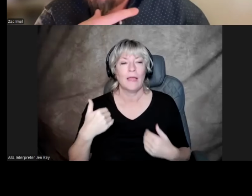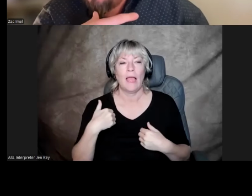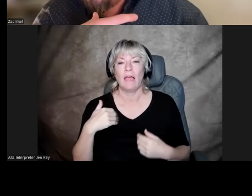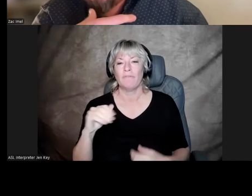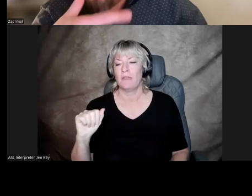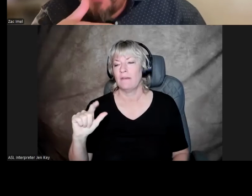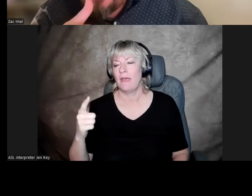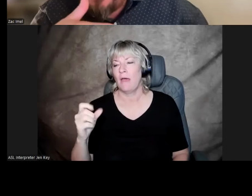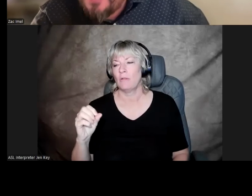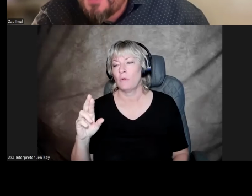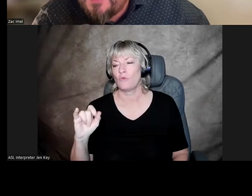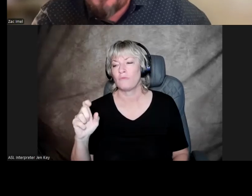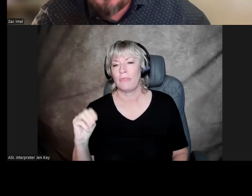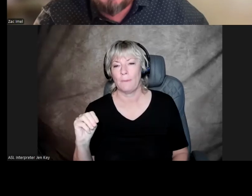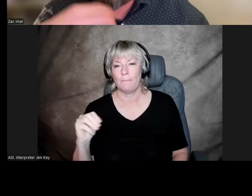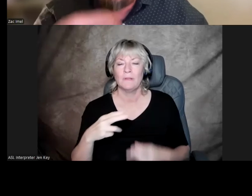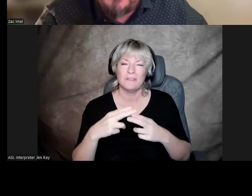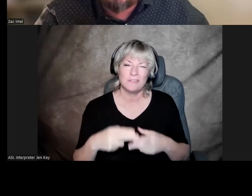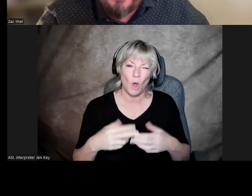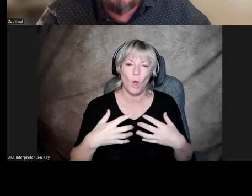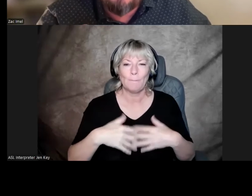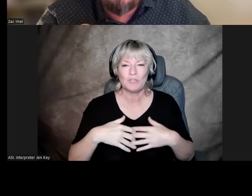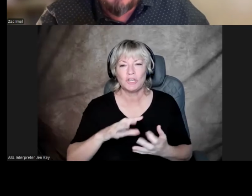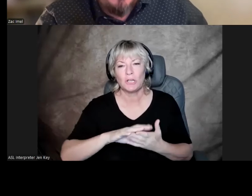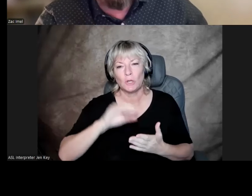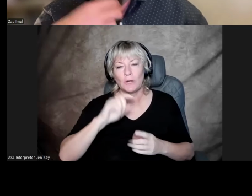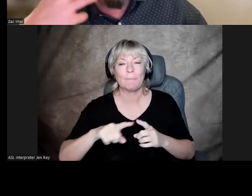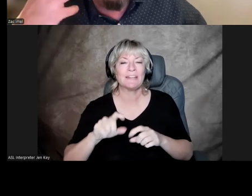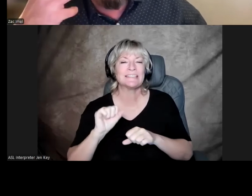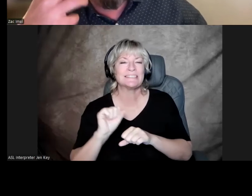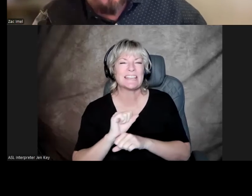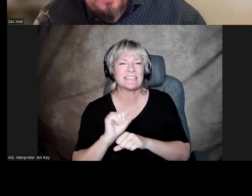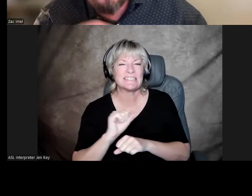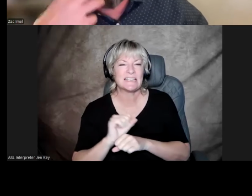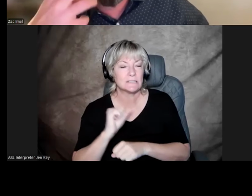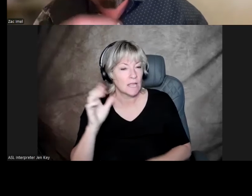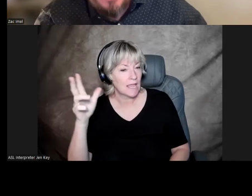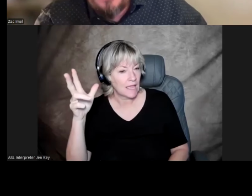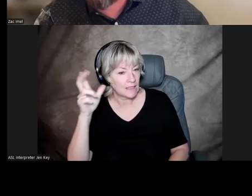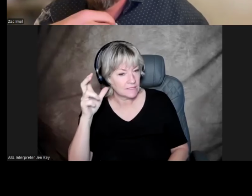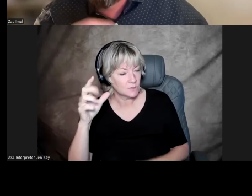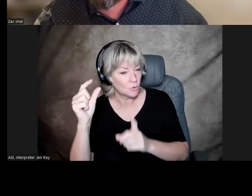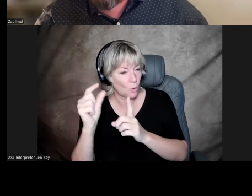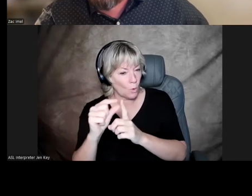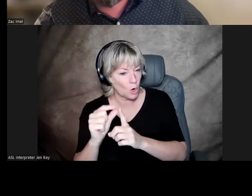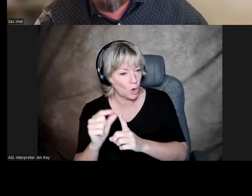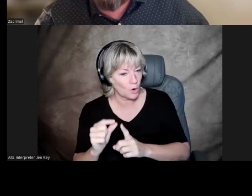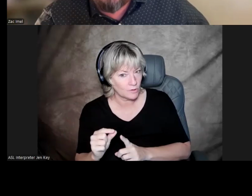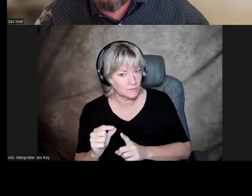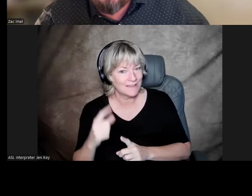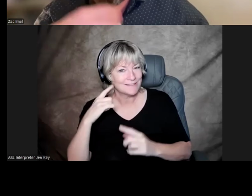algorithm. It's called machine learning, but it's really a statistical algorithm that listens to the words and the sounds in